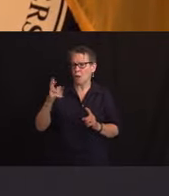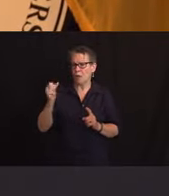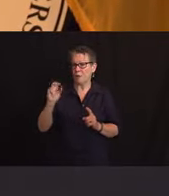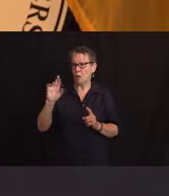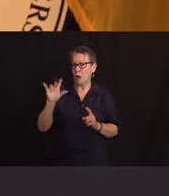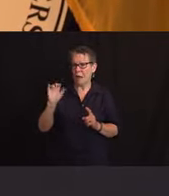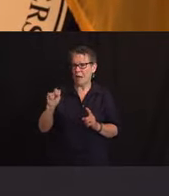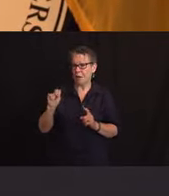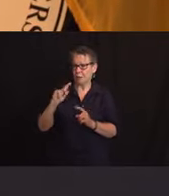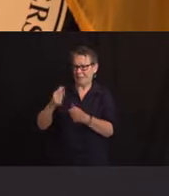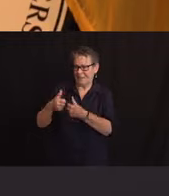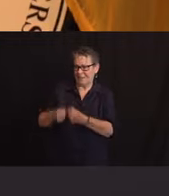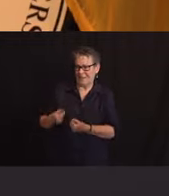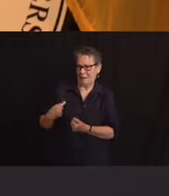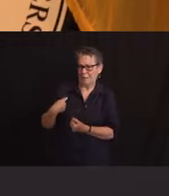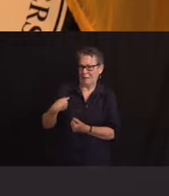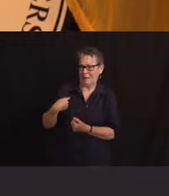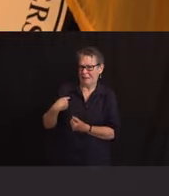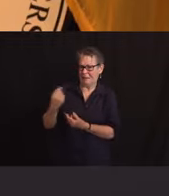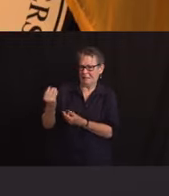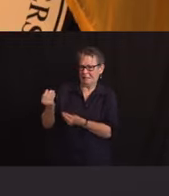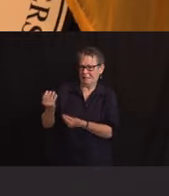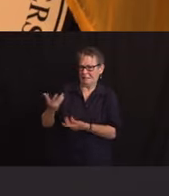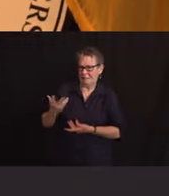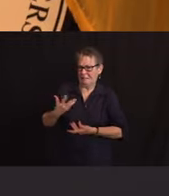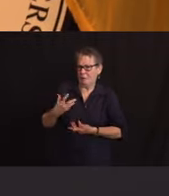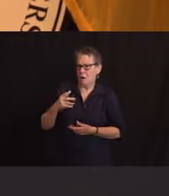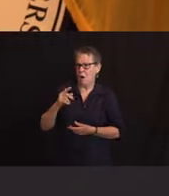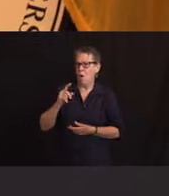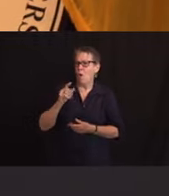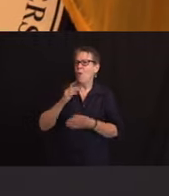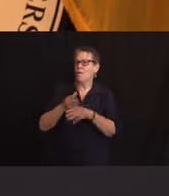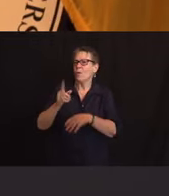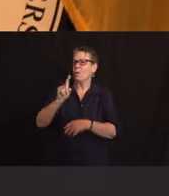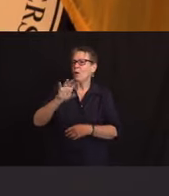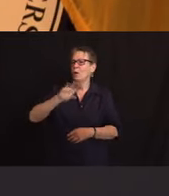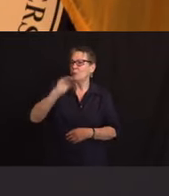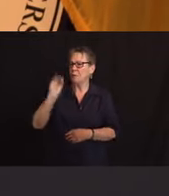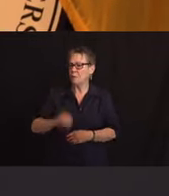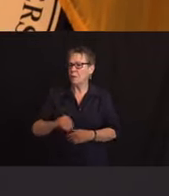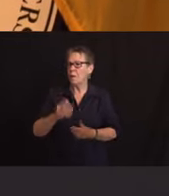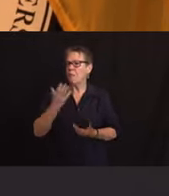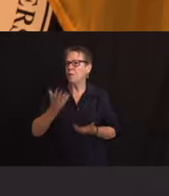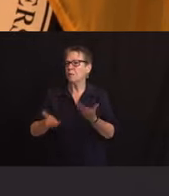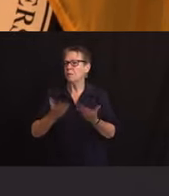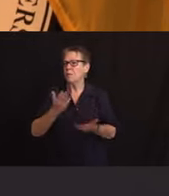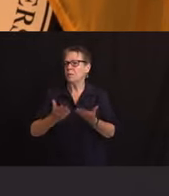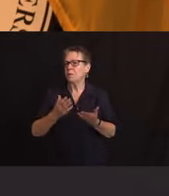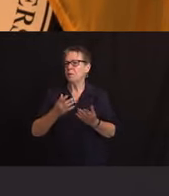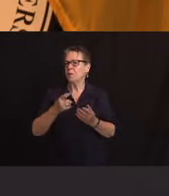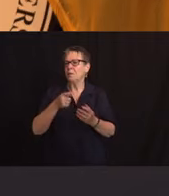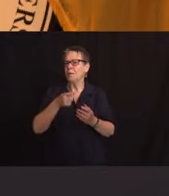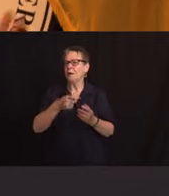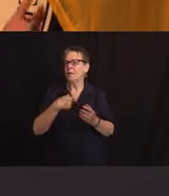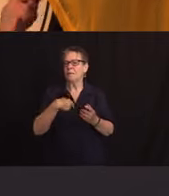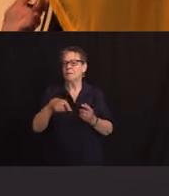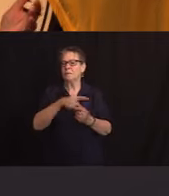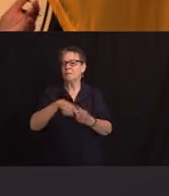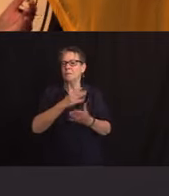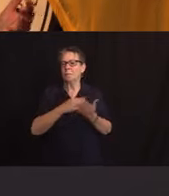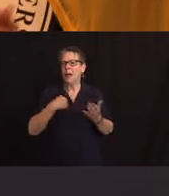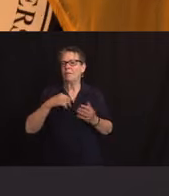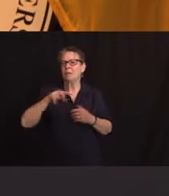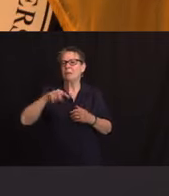over 100% because you may have seasonal folks who have a shore house within the New Jersey parameter, our four walls. Thank you,